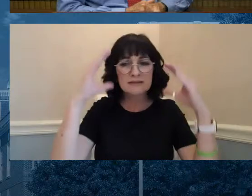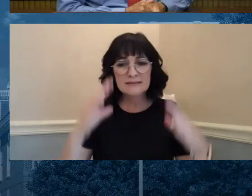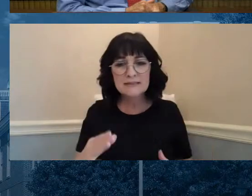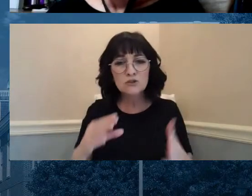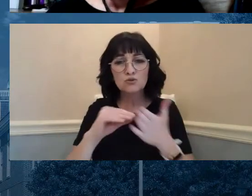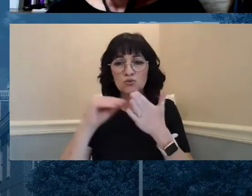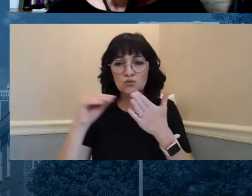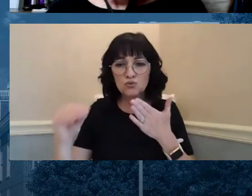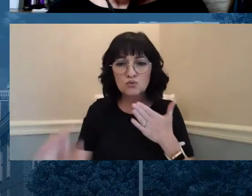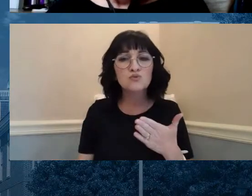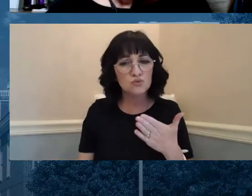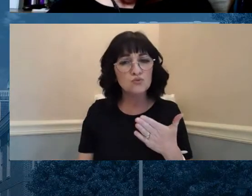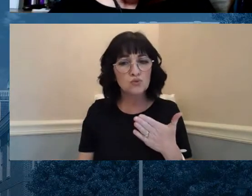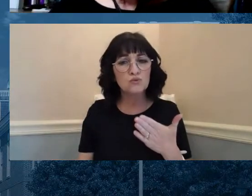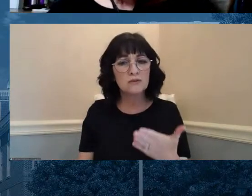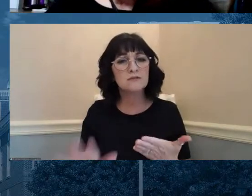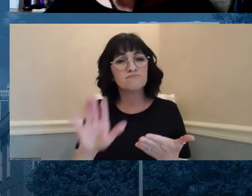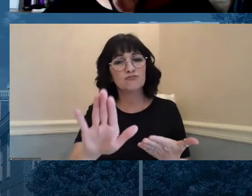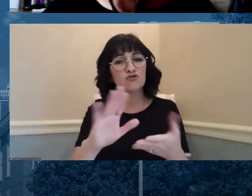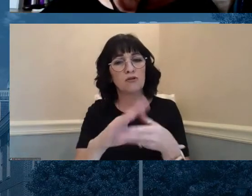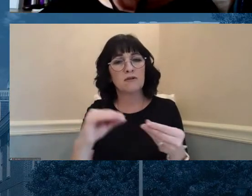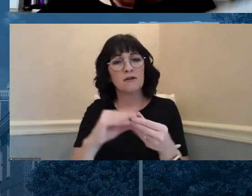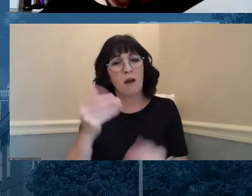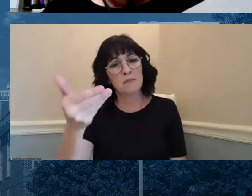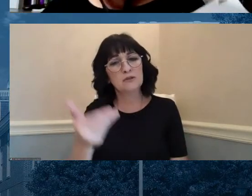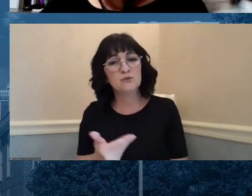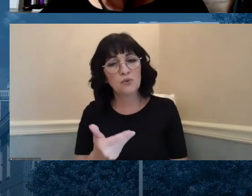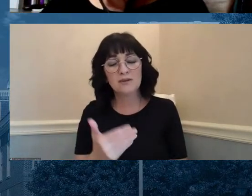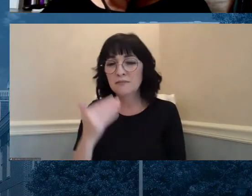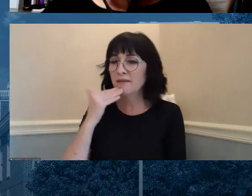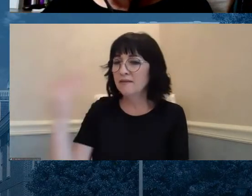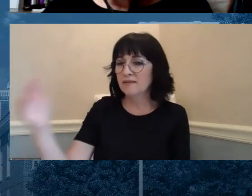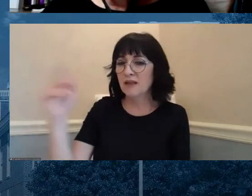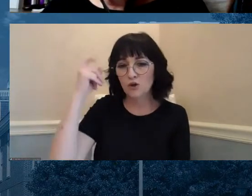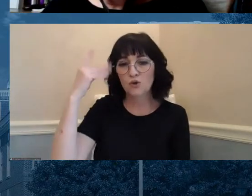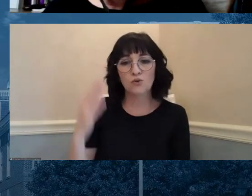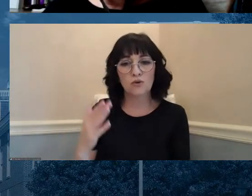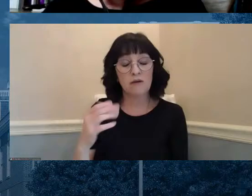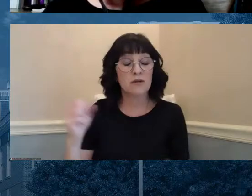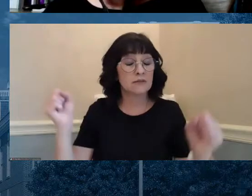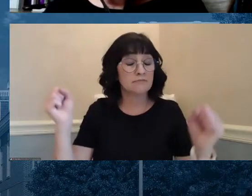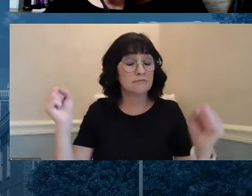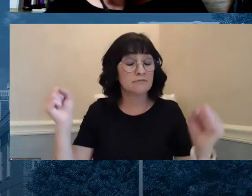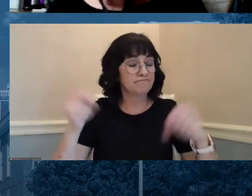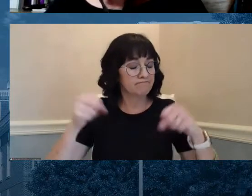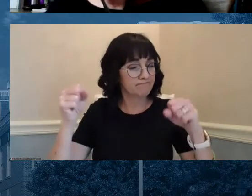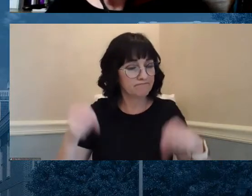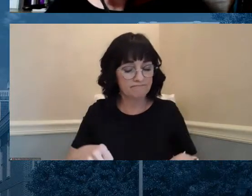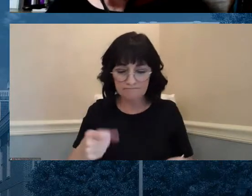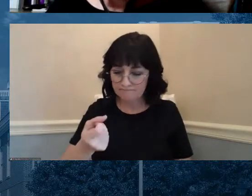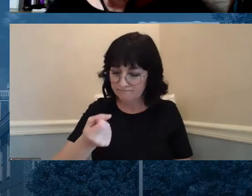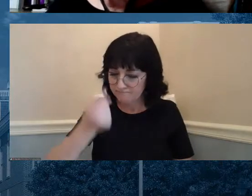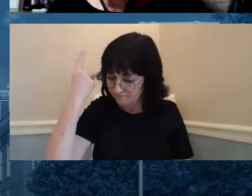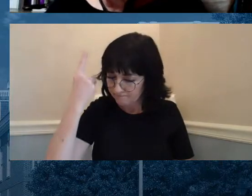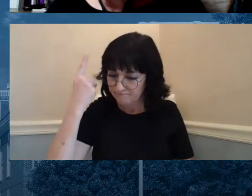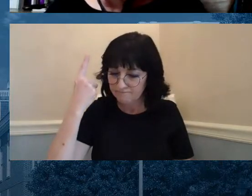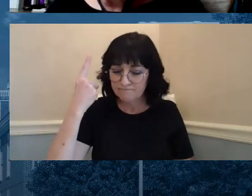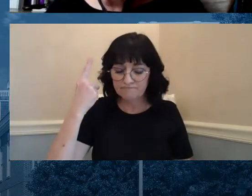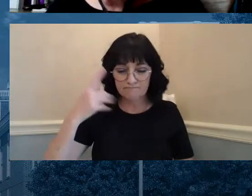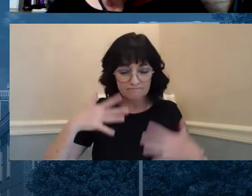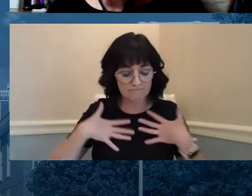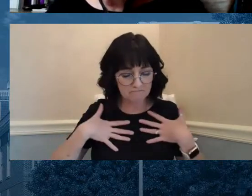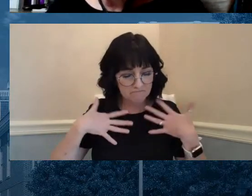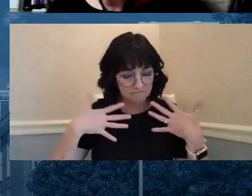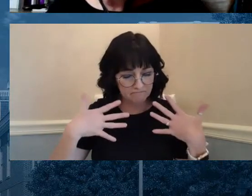Bunting. Thank you, Governor. We do admit that there has been a disruption to our learning year,